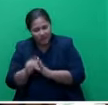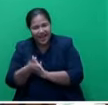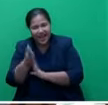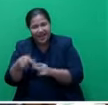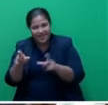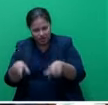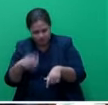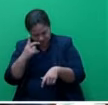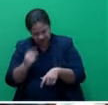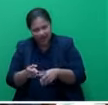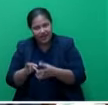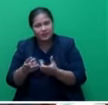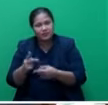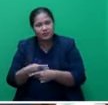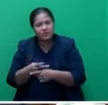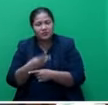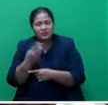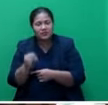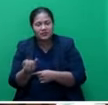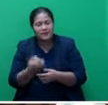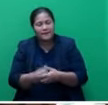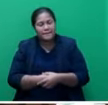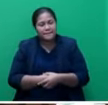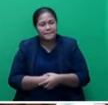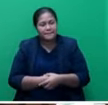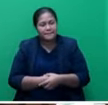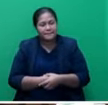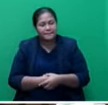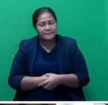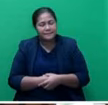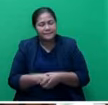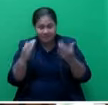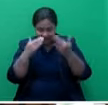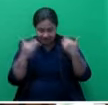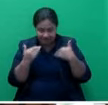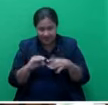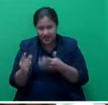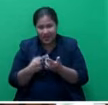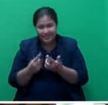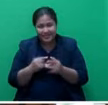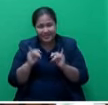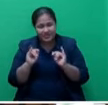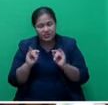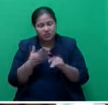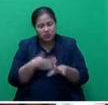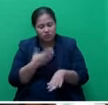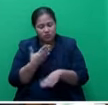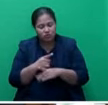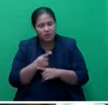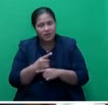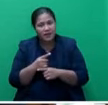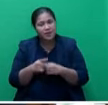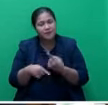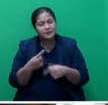Court. Mr. Speaker, sir, there's a couple other issues that I also wanted to highlight.